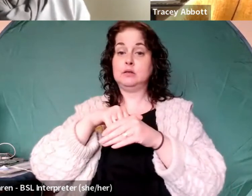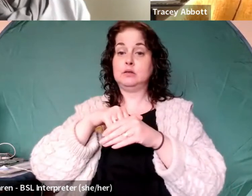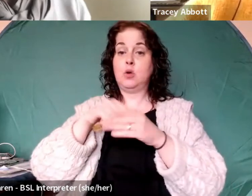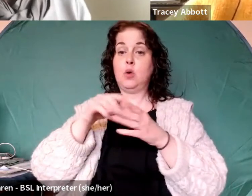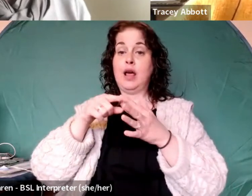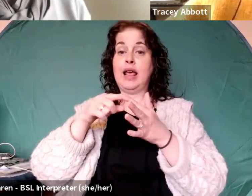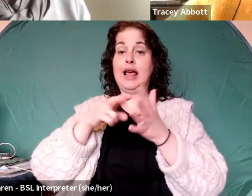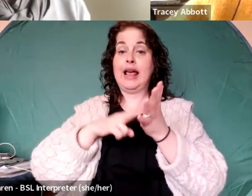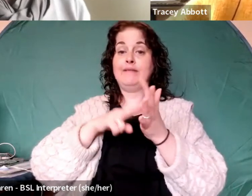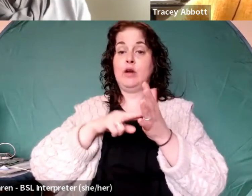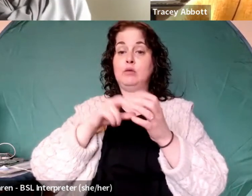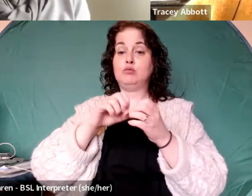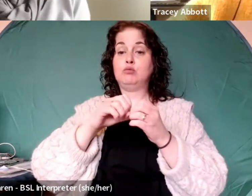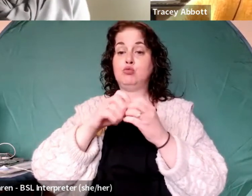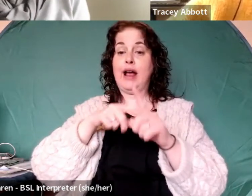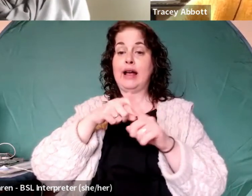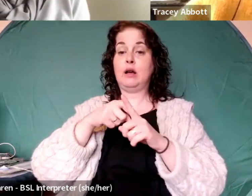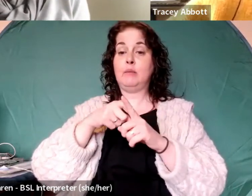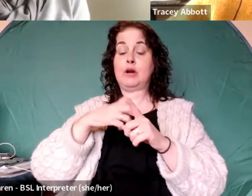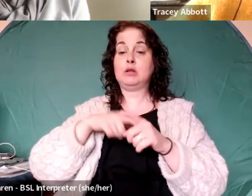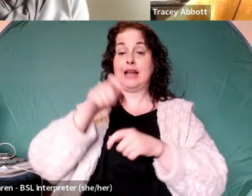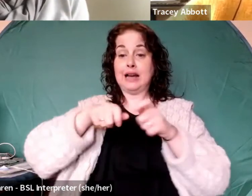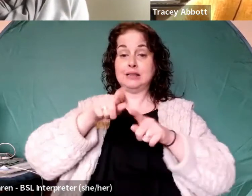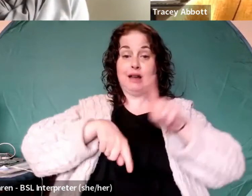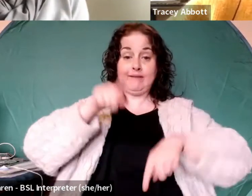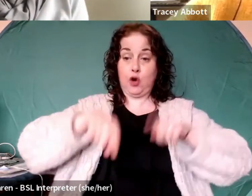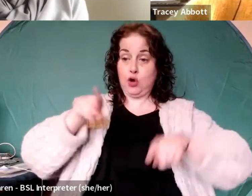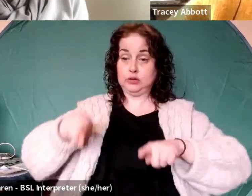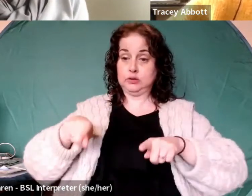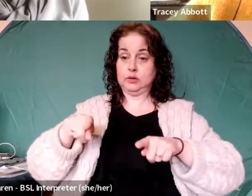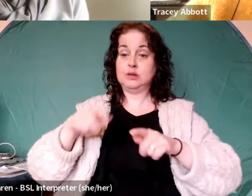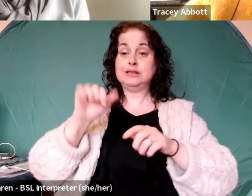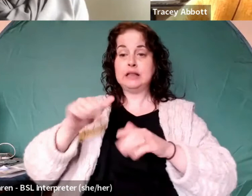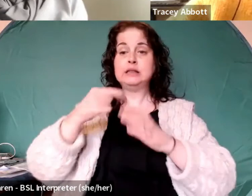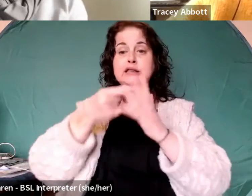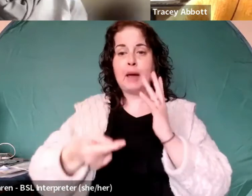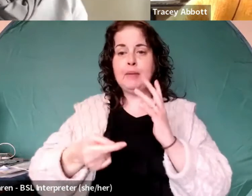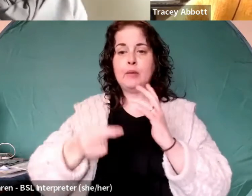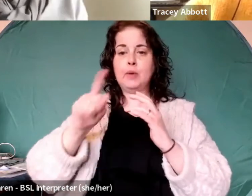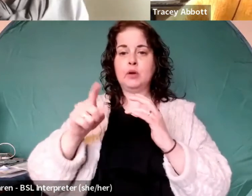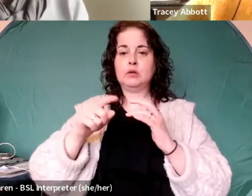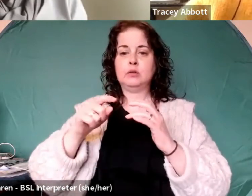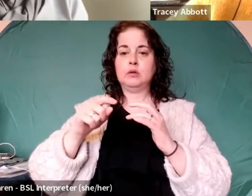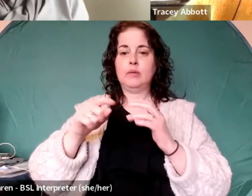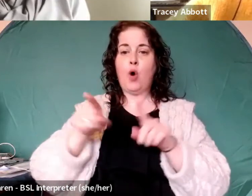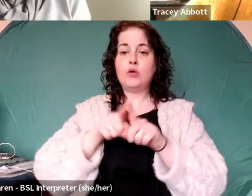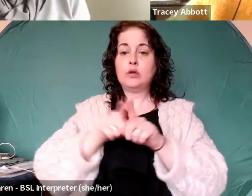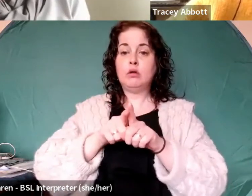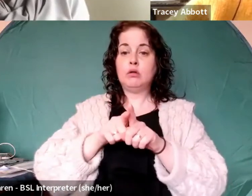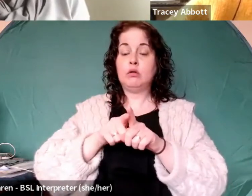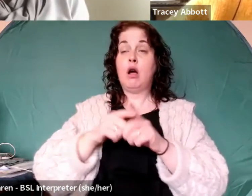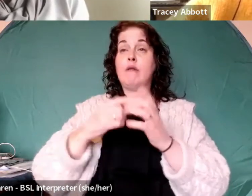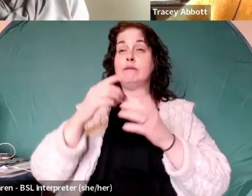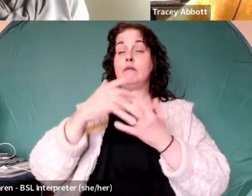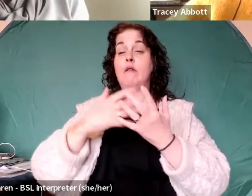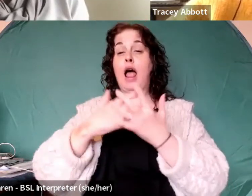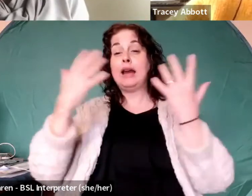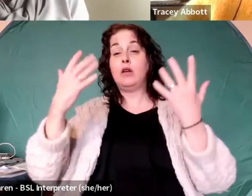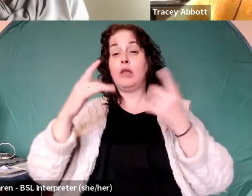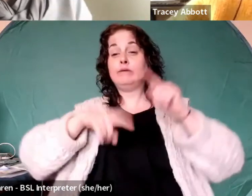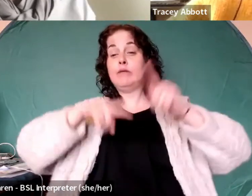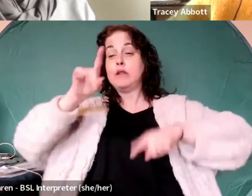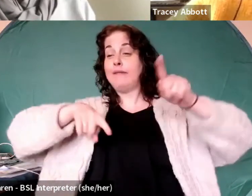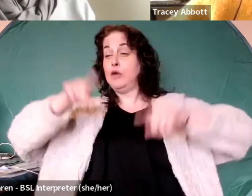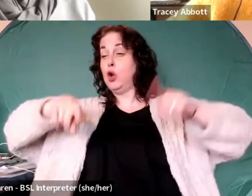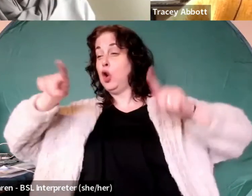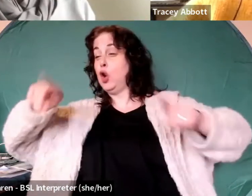because our candidates are diverse, not just in terms of being disabled, but in every other respect that you can possibly think of, and a few more as